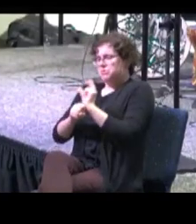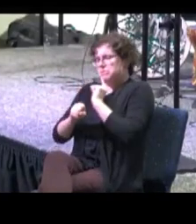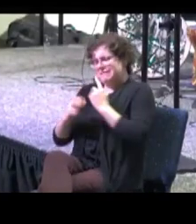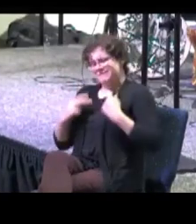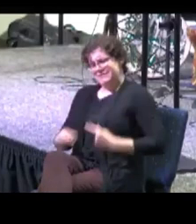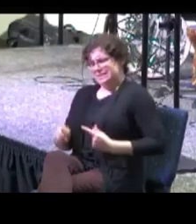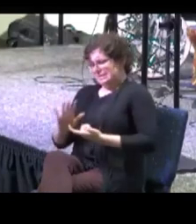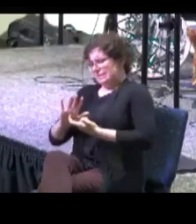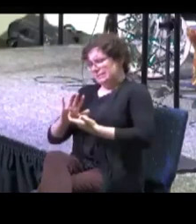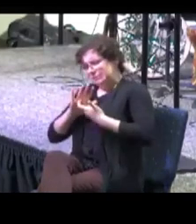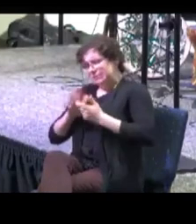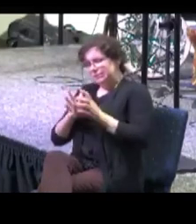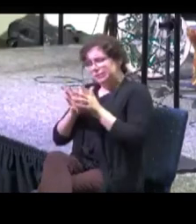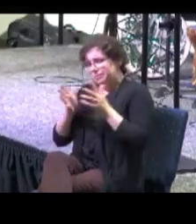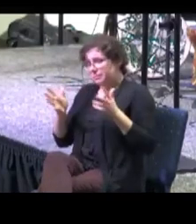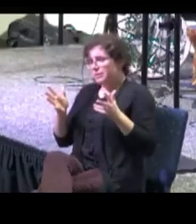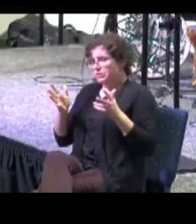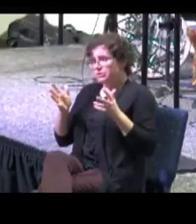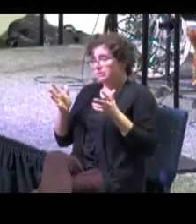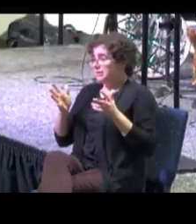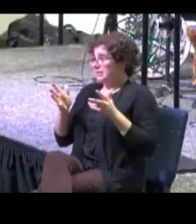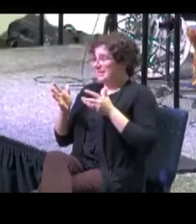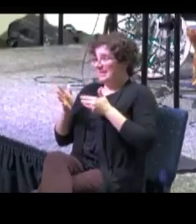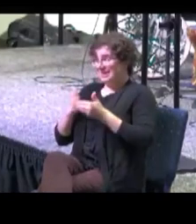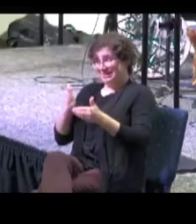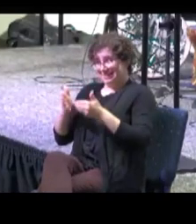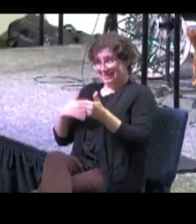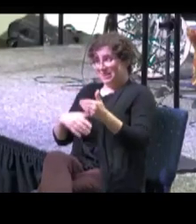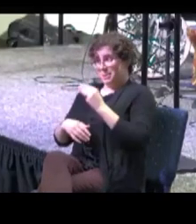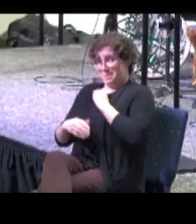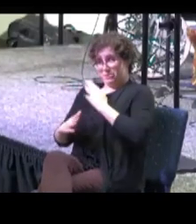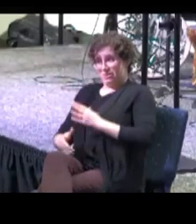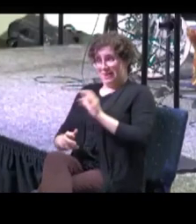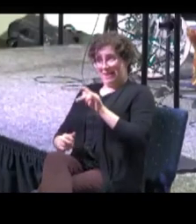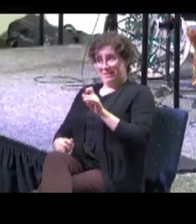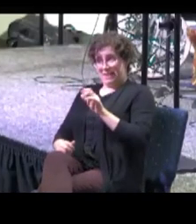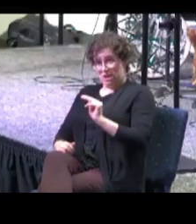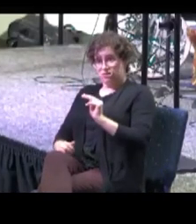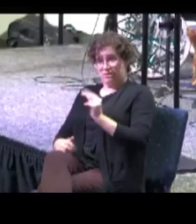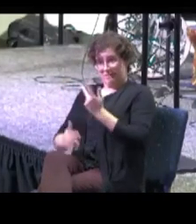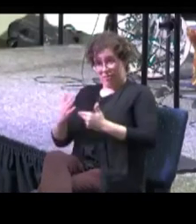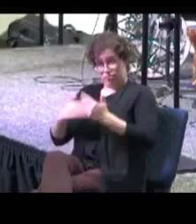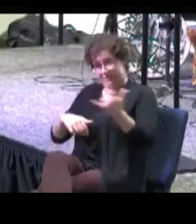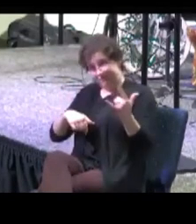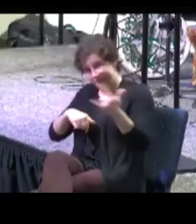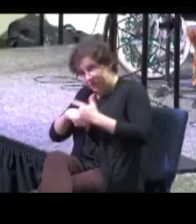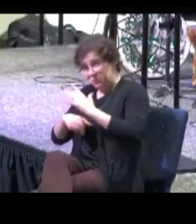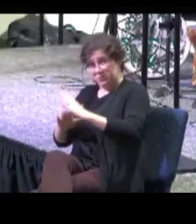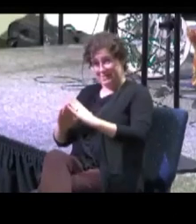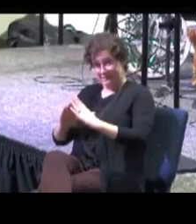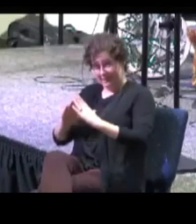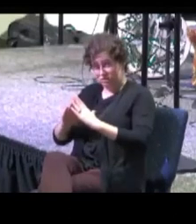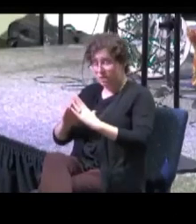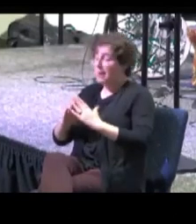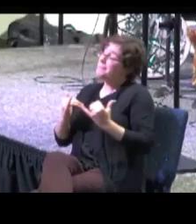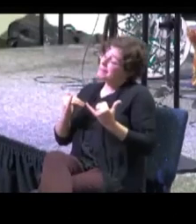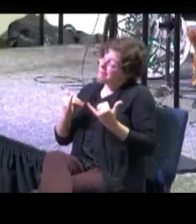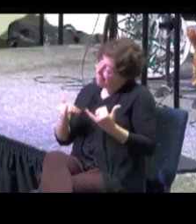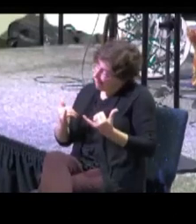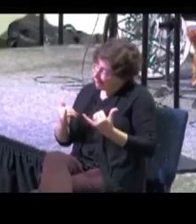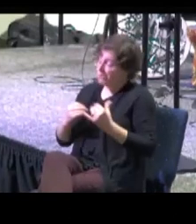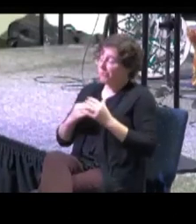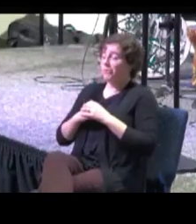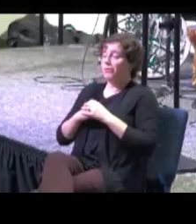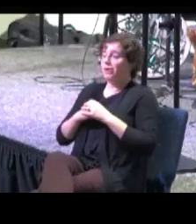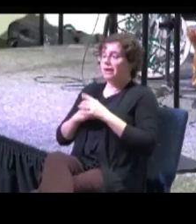demanding, even when Missionary Aviation Fellowship started flying into their village. But now,